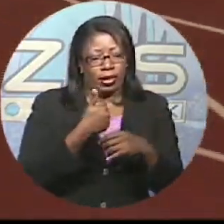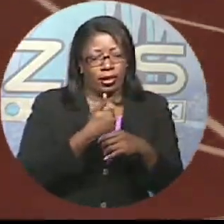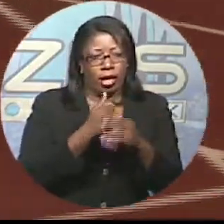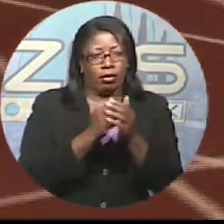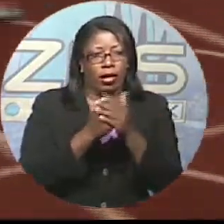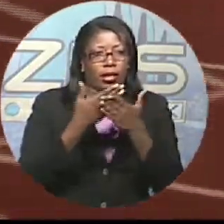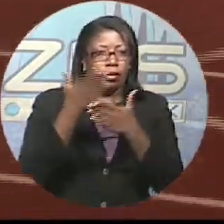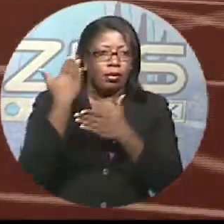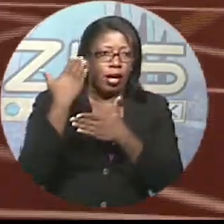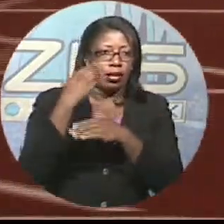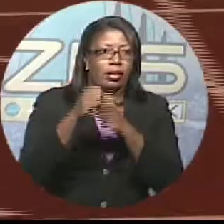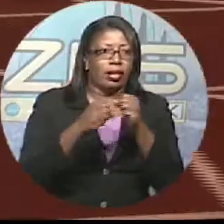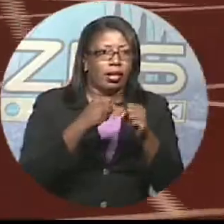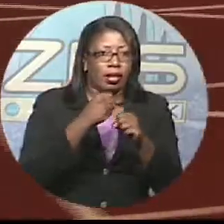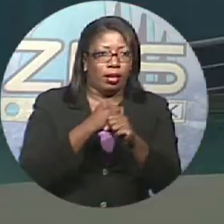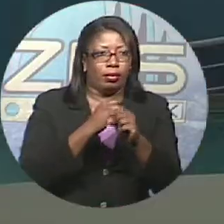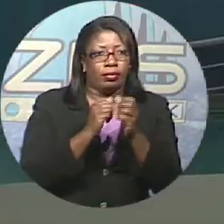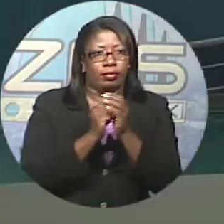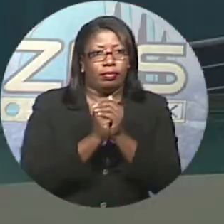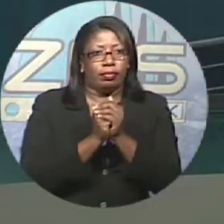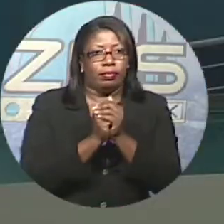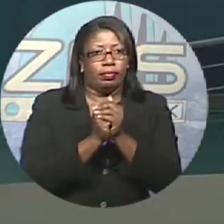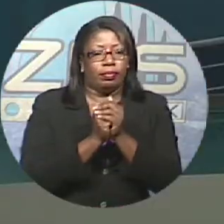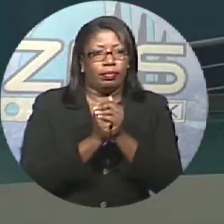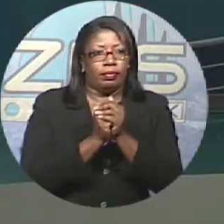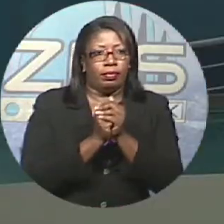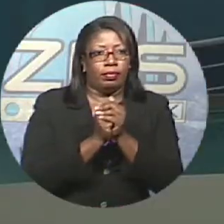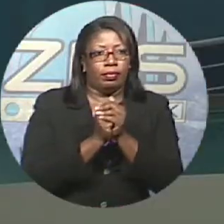like the previous years before.